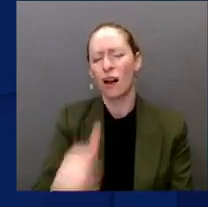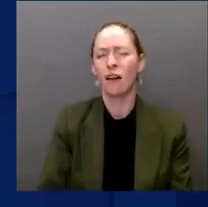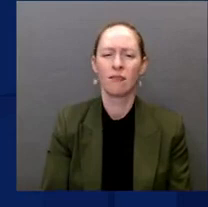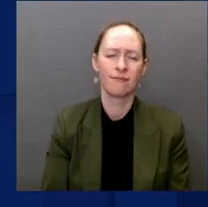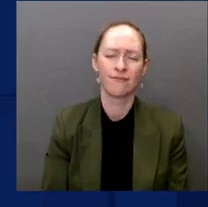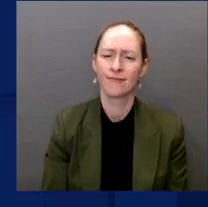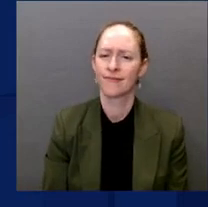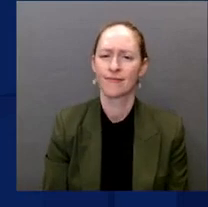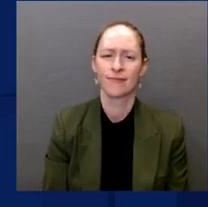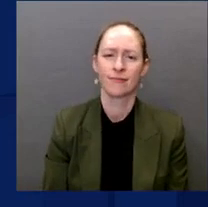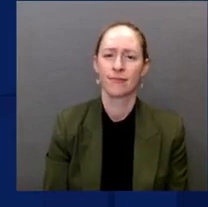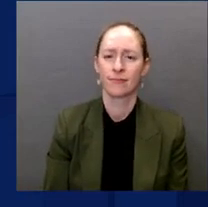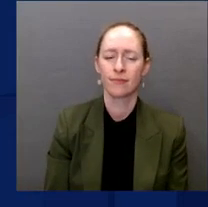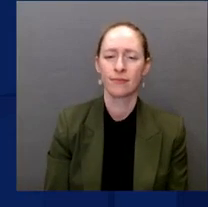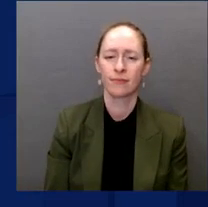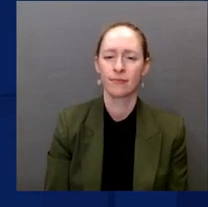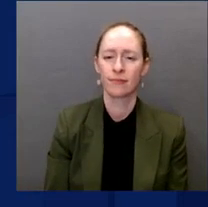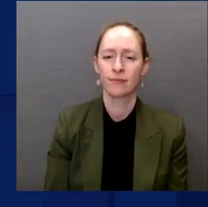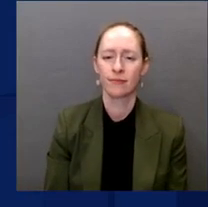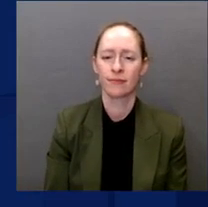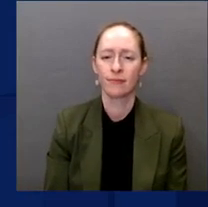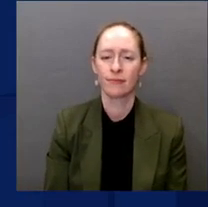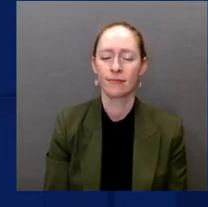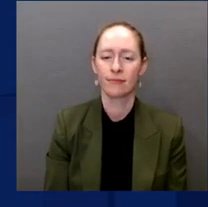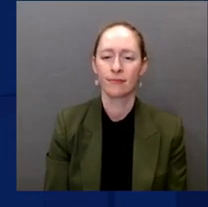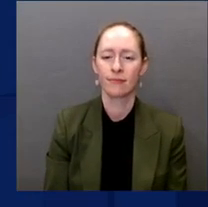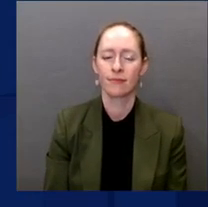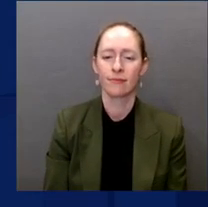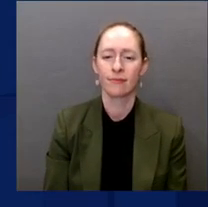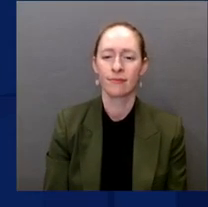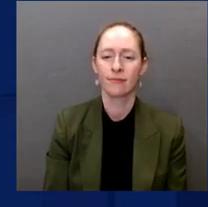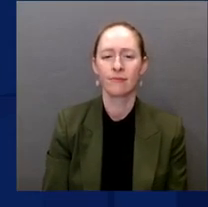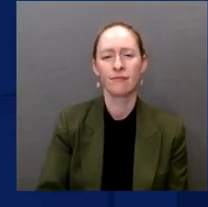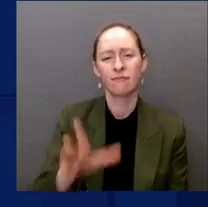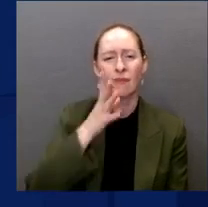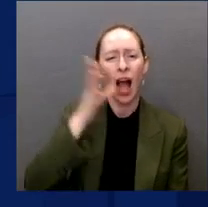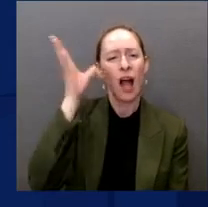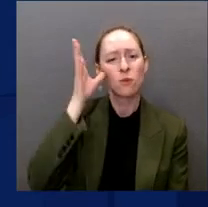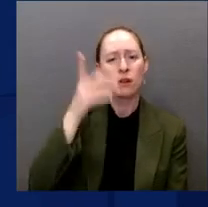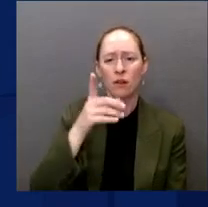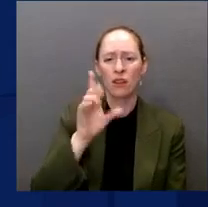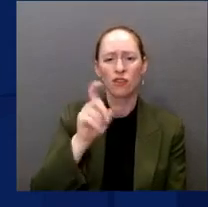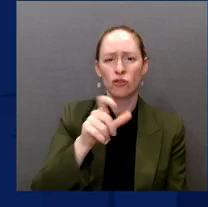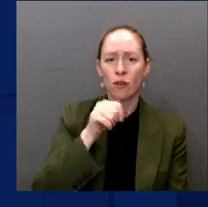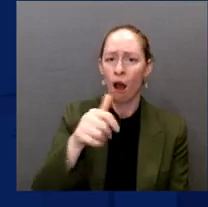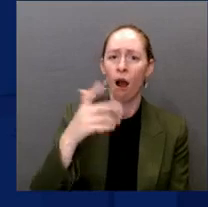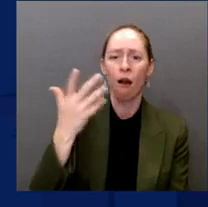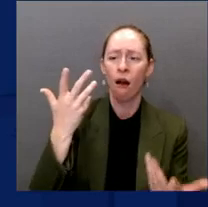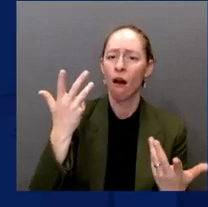should die of a disease that can't be prevented. It's always been a country